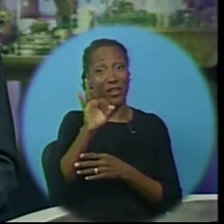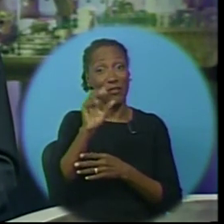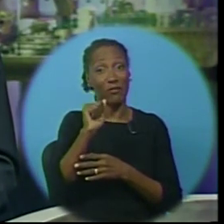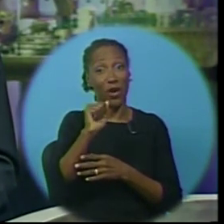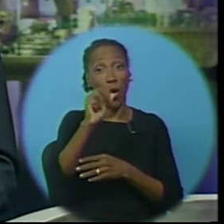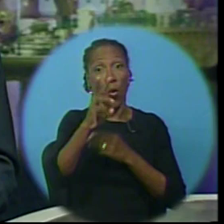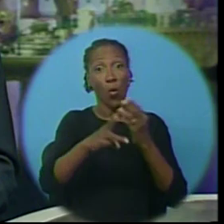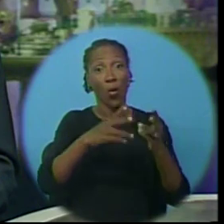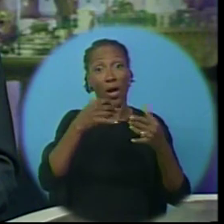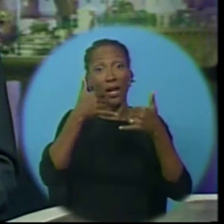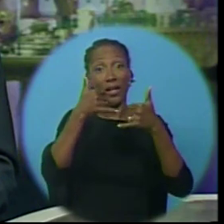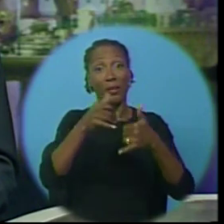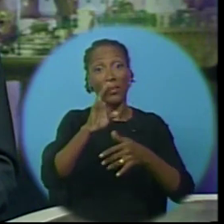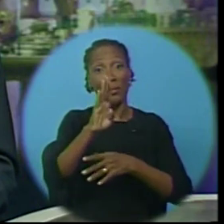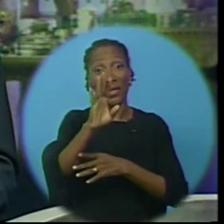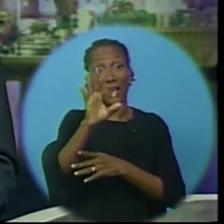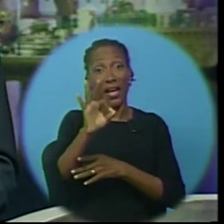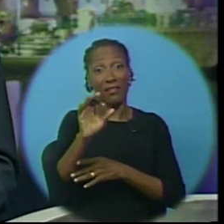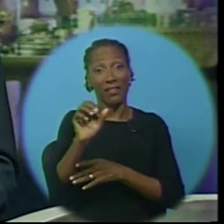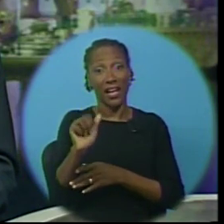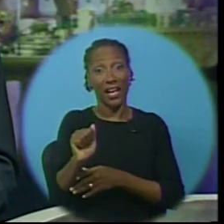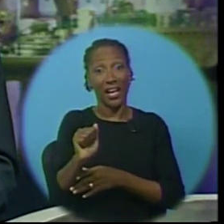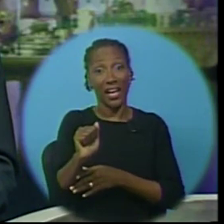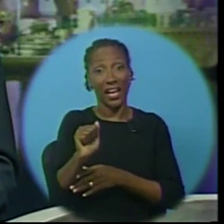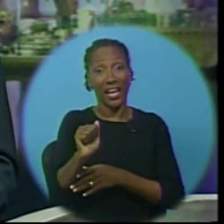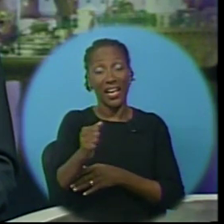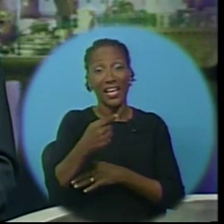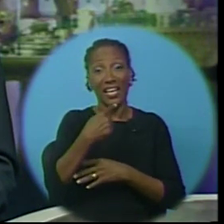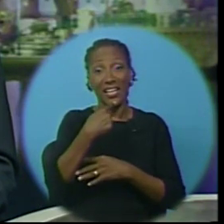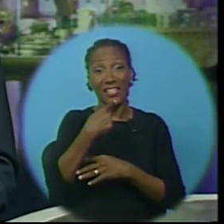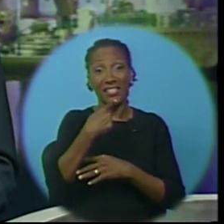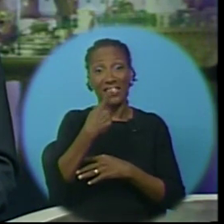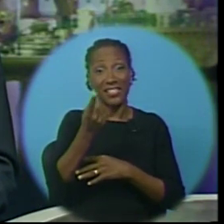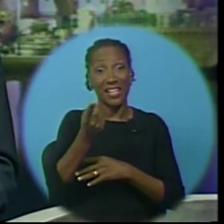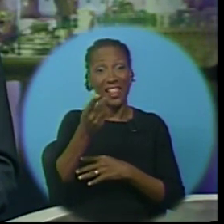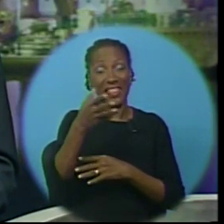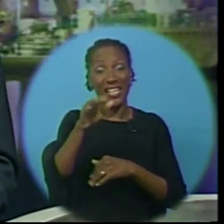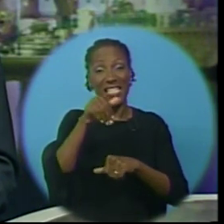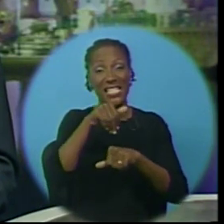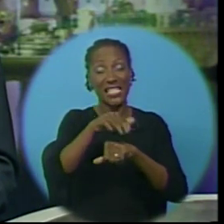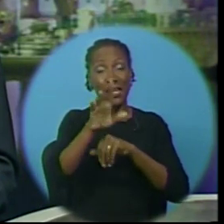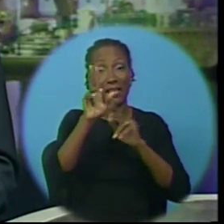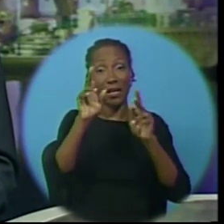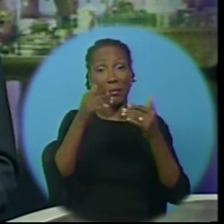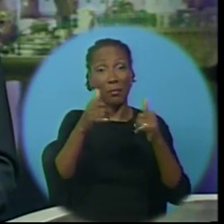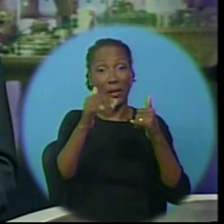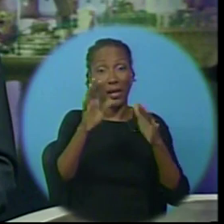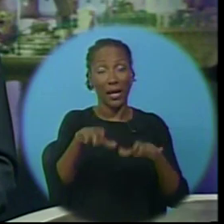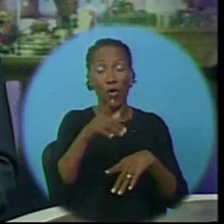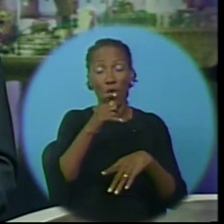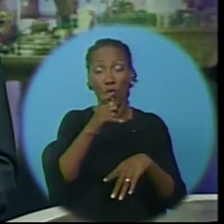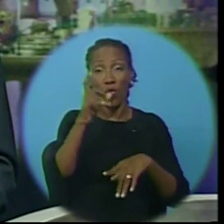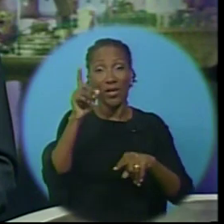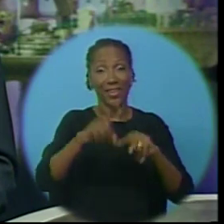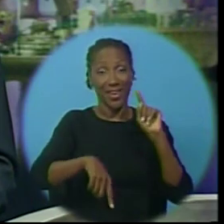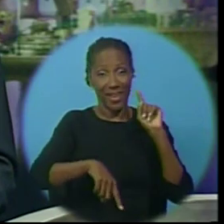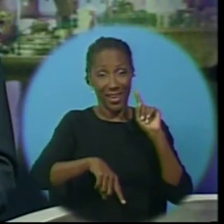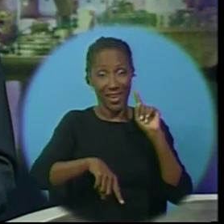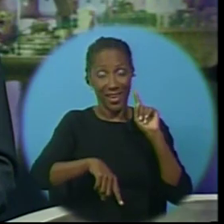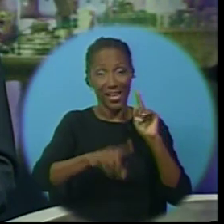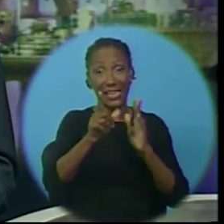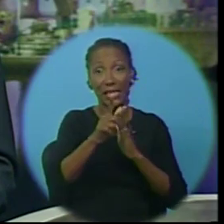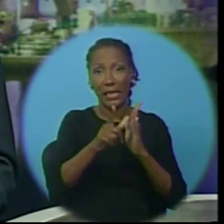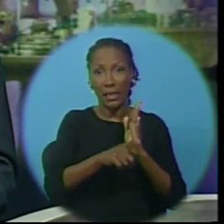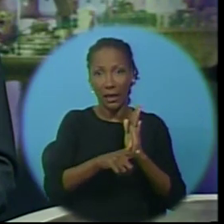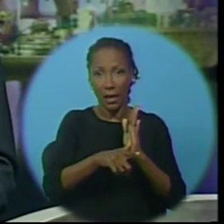Football Association has been officially sanctioned for fielding an ineligible player during the recent return leg of the second round